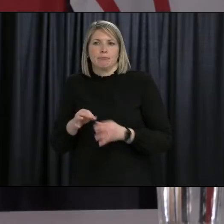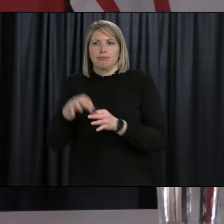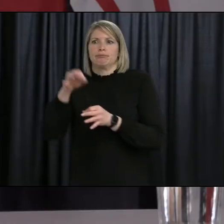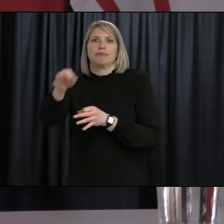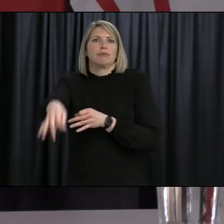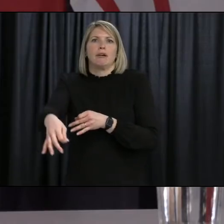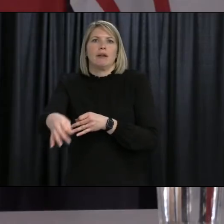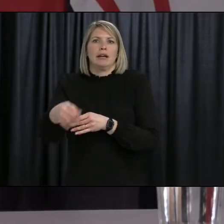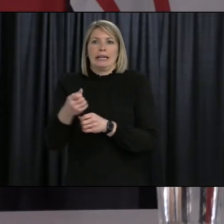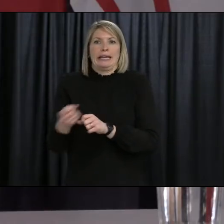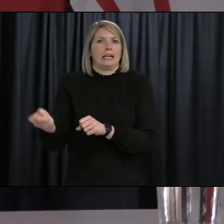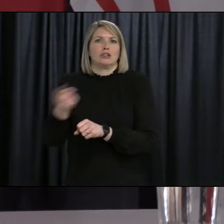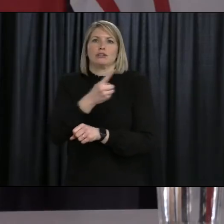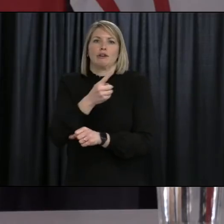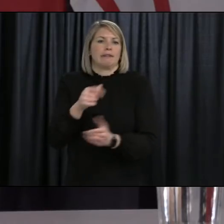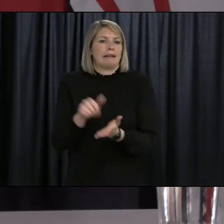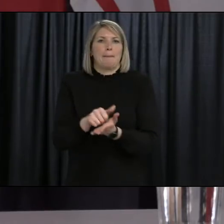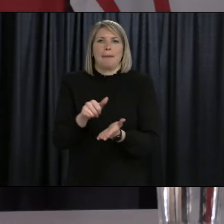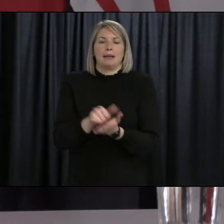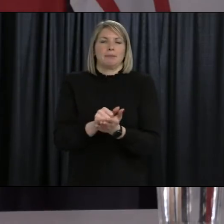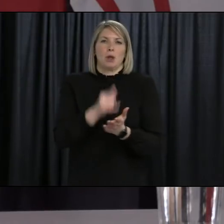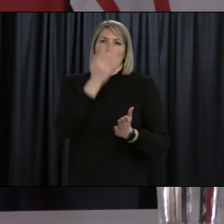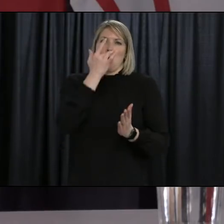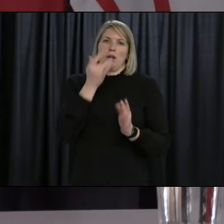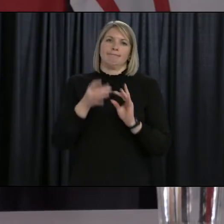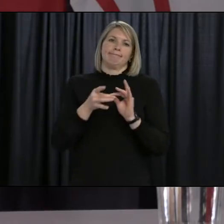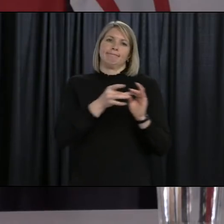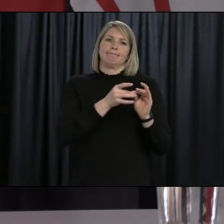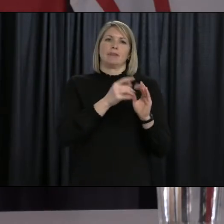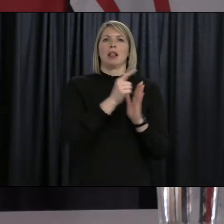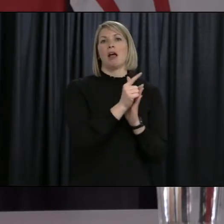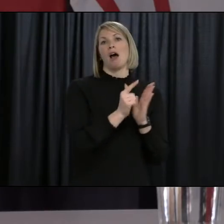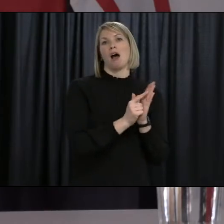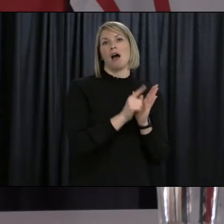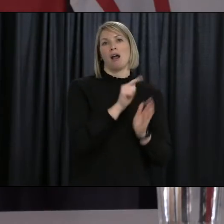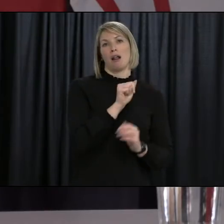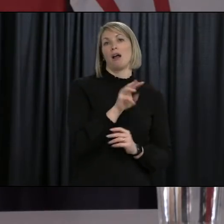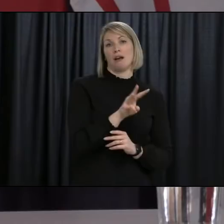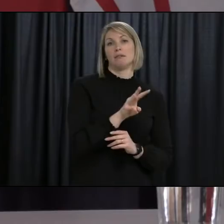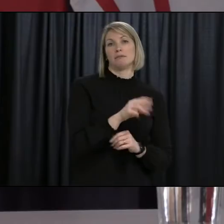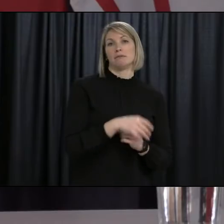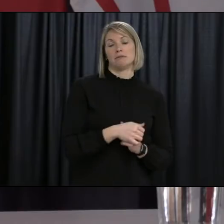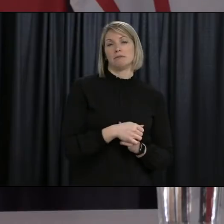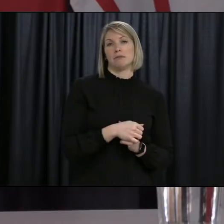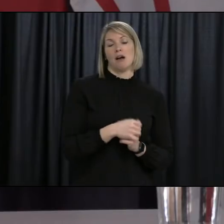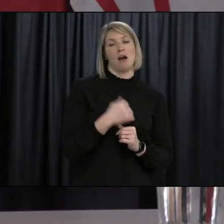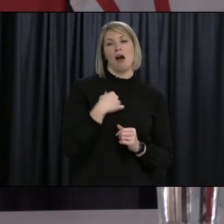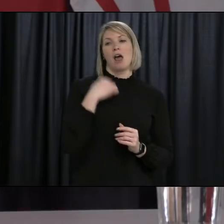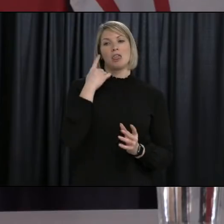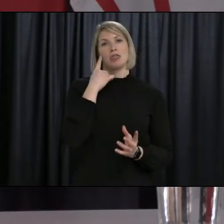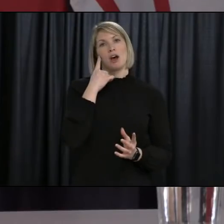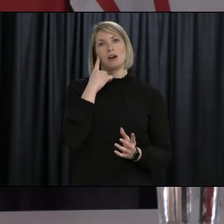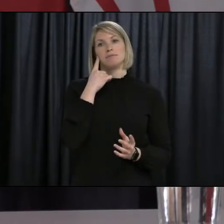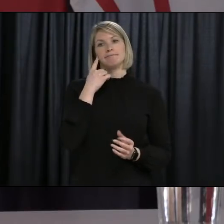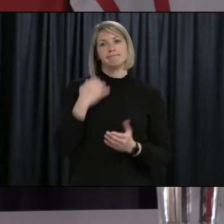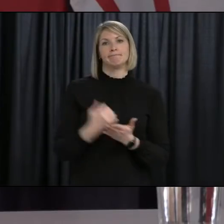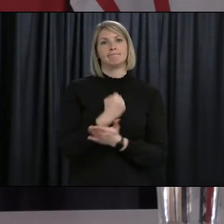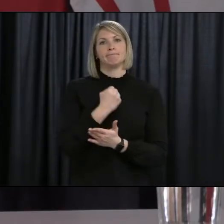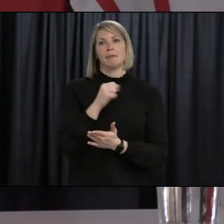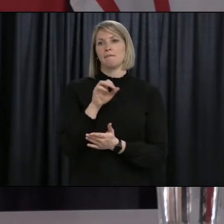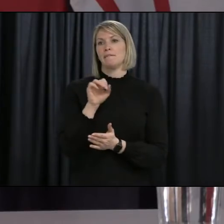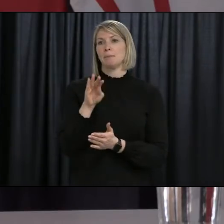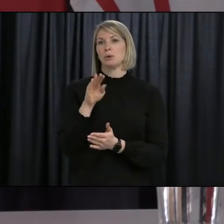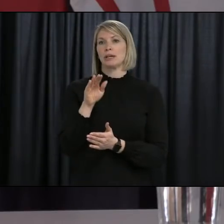could have done about that. I chose a time when I thought the cases were low. And just with respect